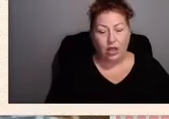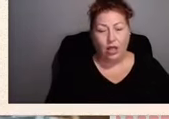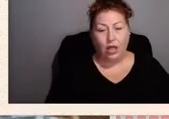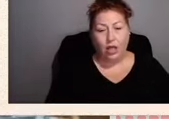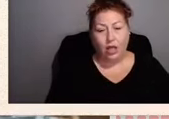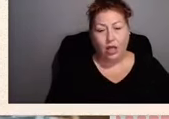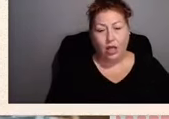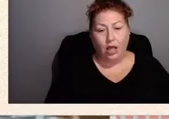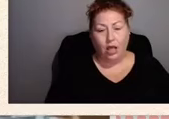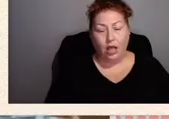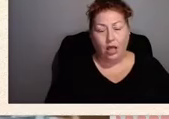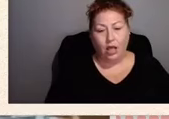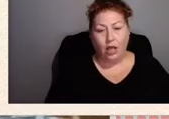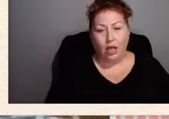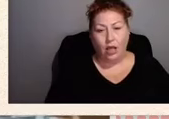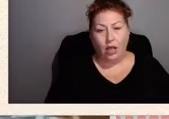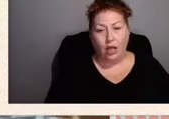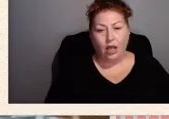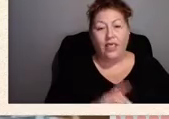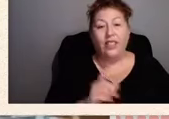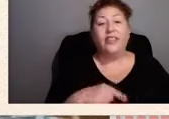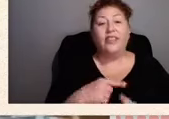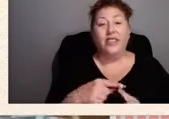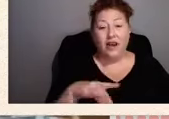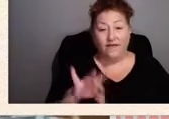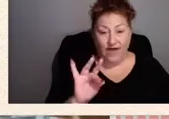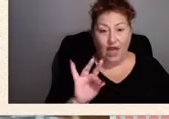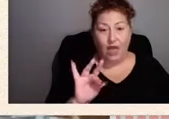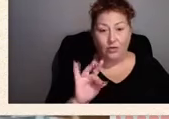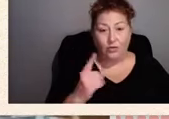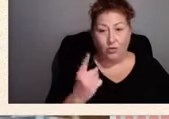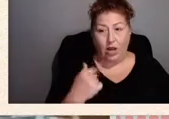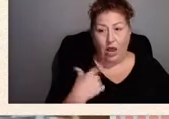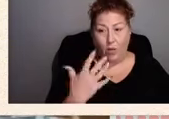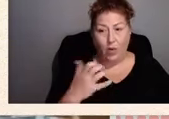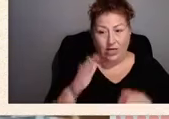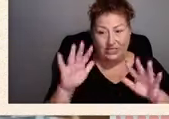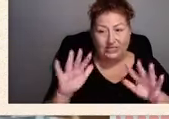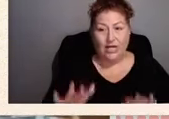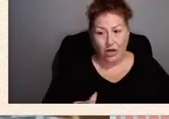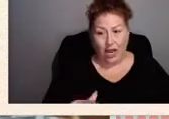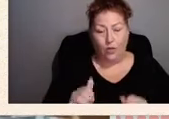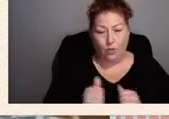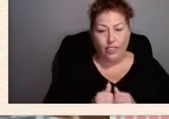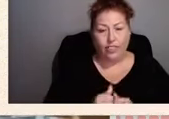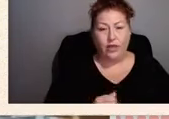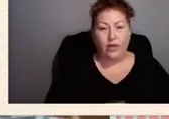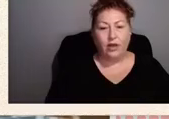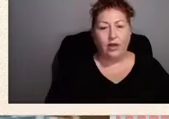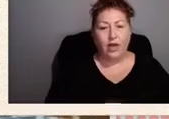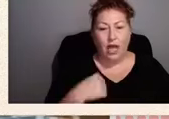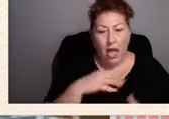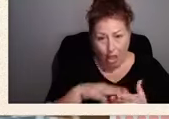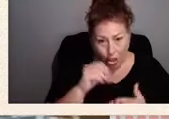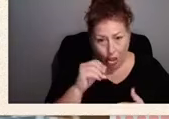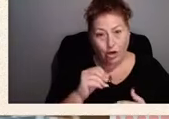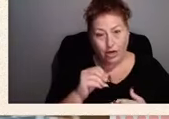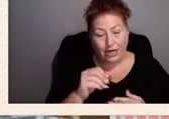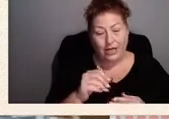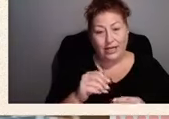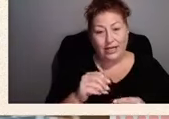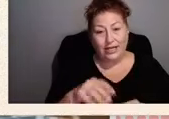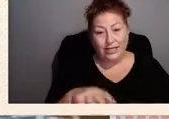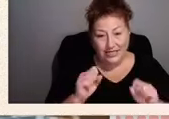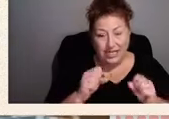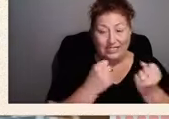but then found one to settle down with. I learned it takes accuracy in